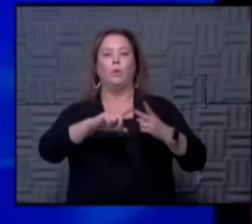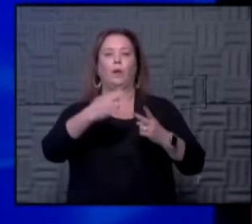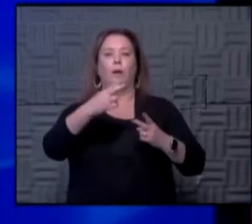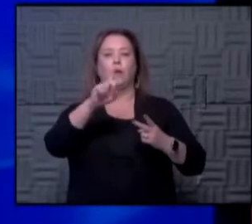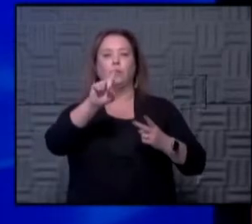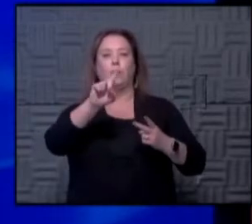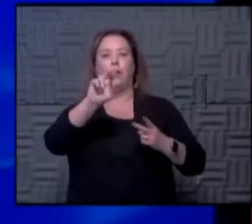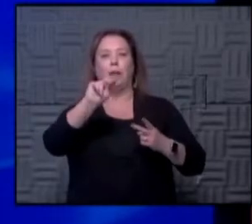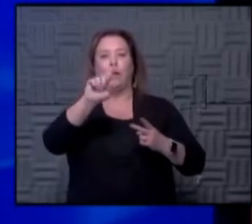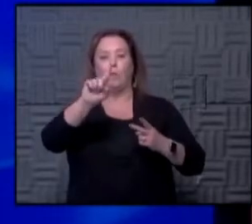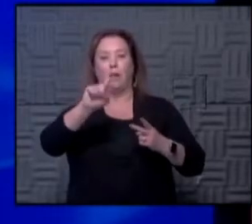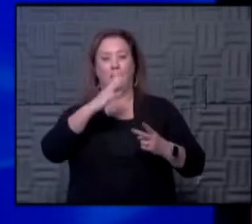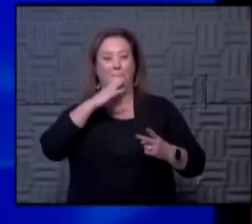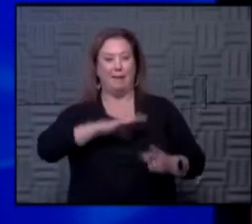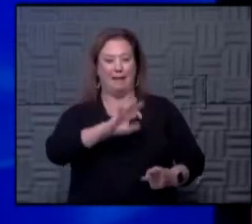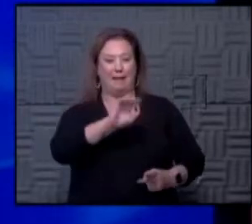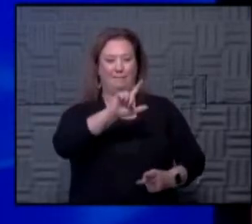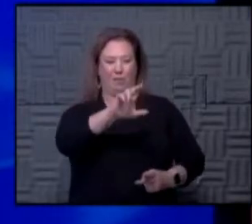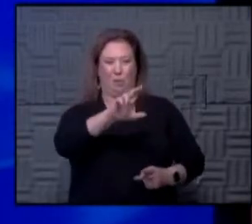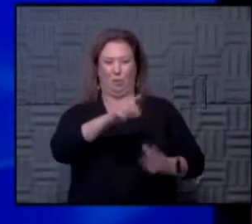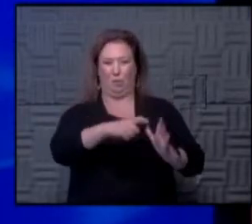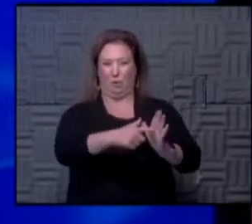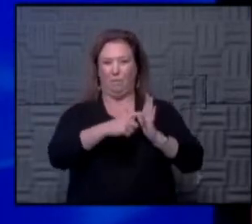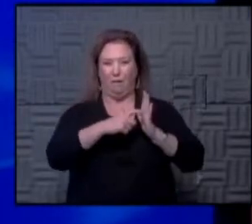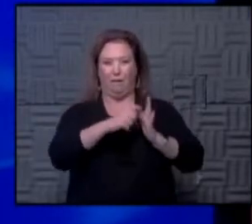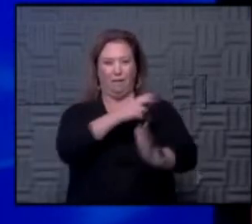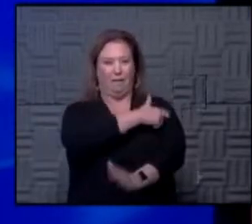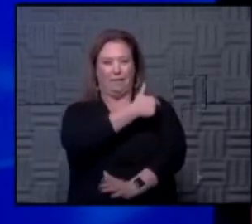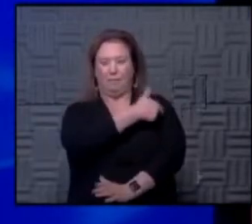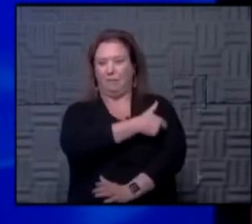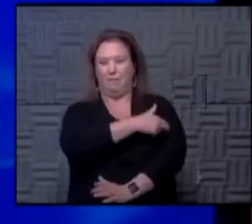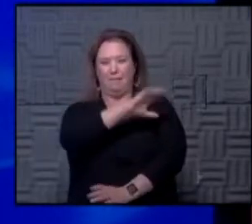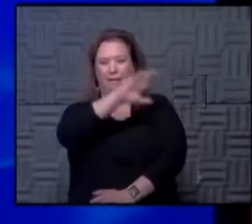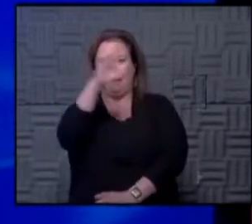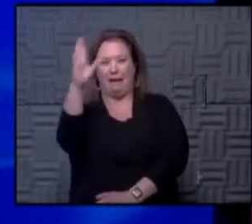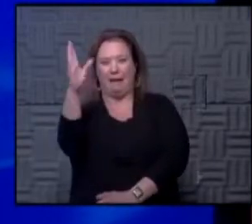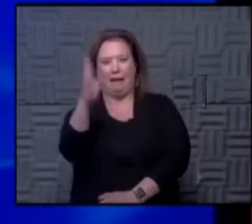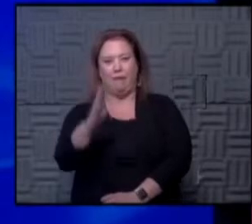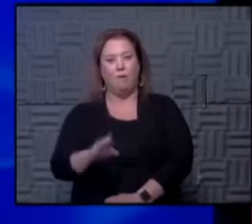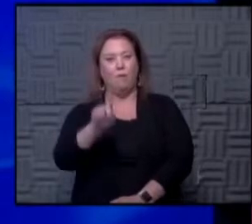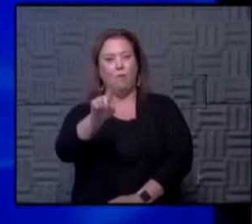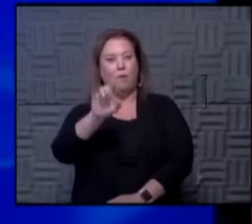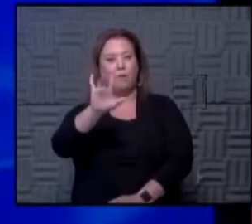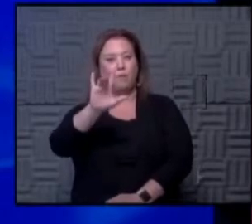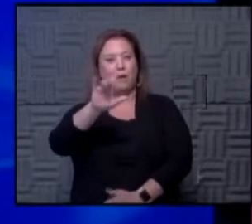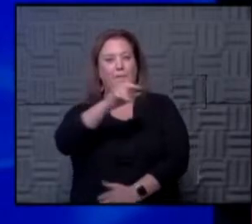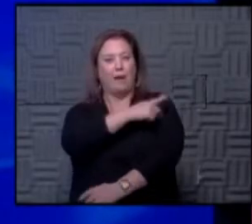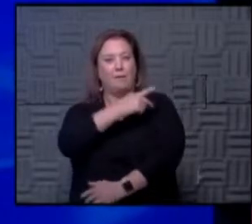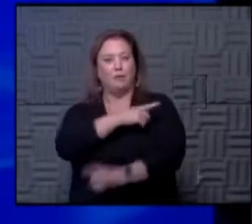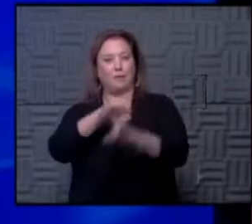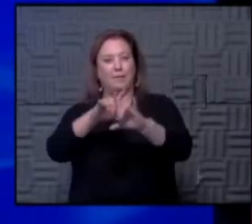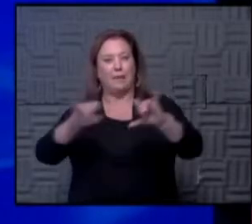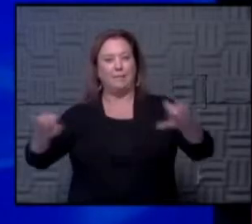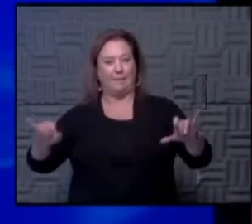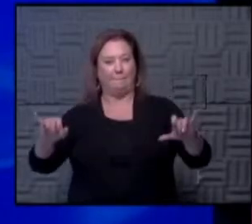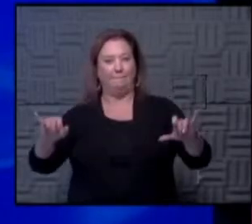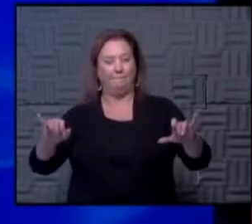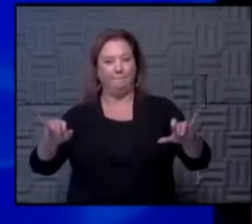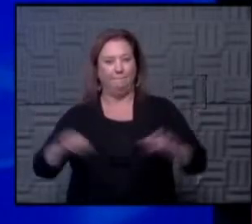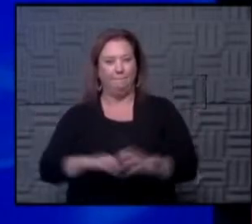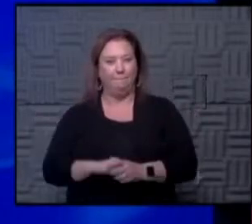H1N1 flu season, right? A bad flu season requiring a lot of hospitalization never had 125 patients needing to be hospitalized at the same